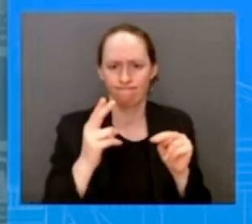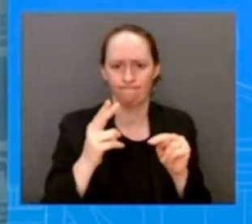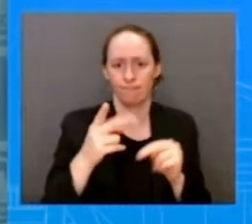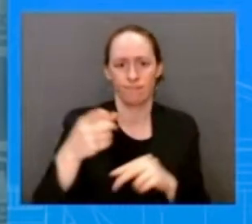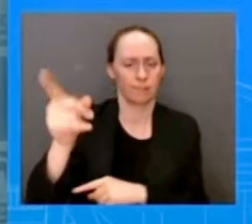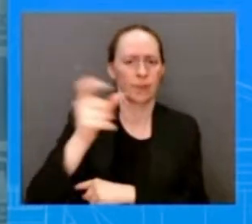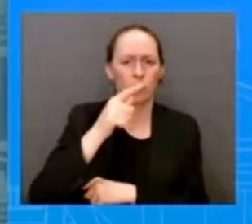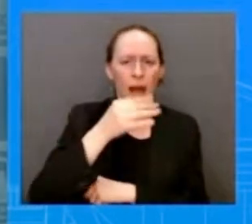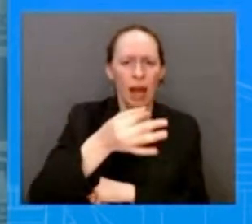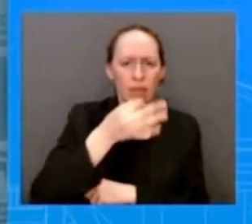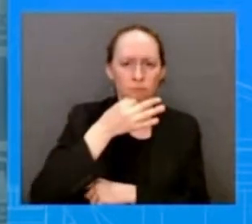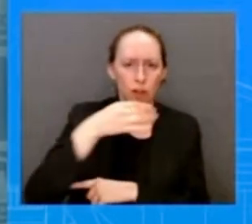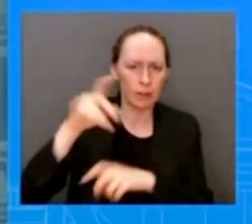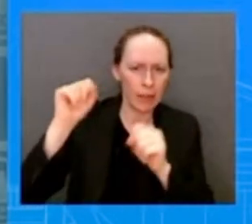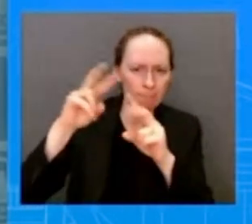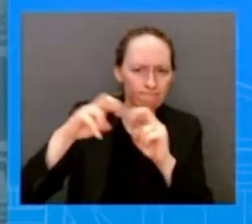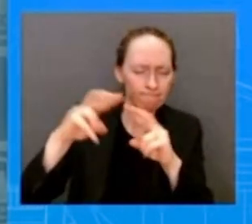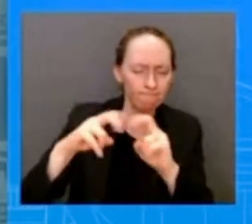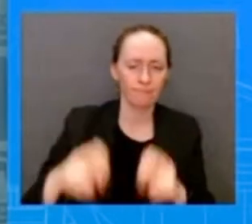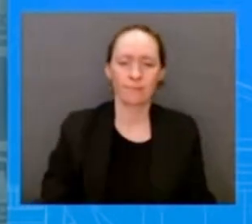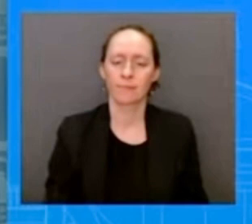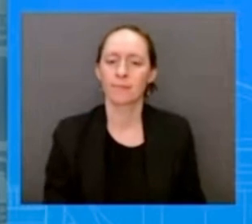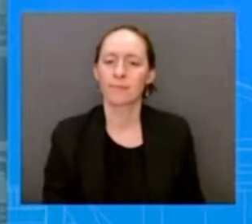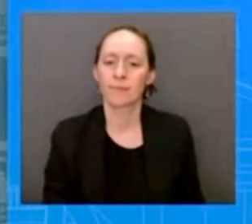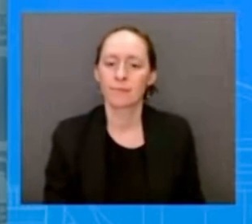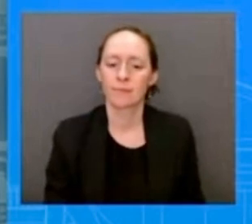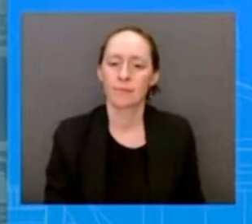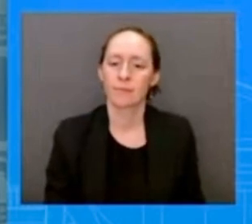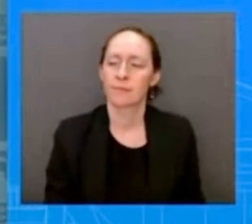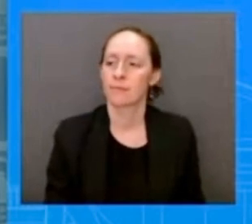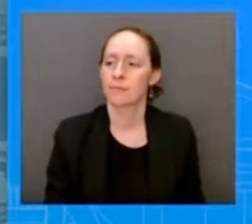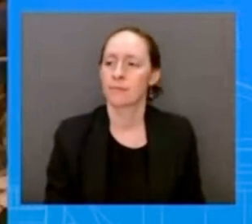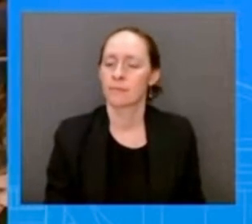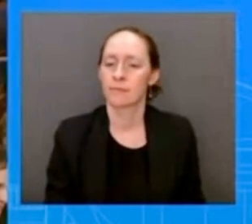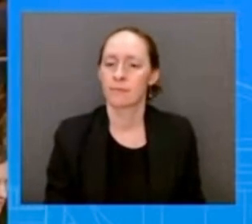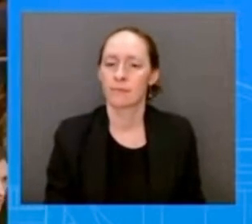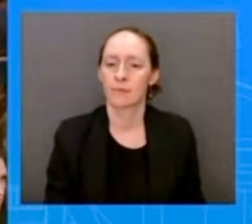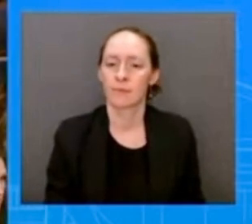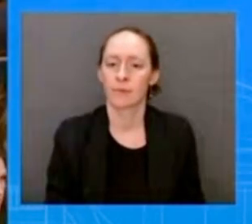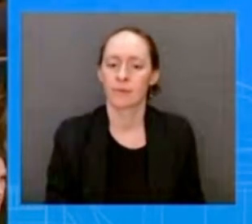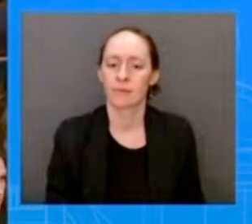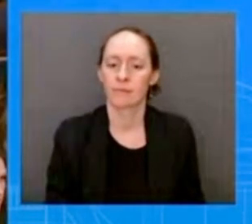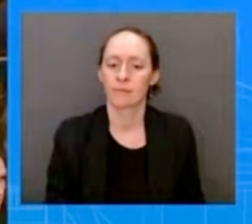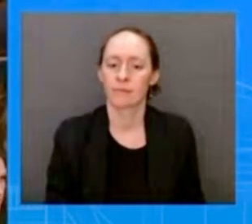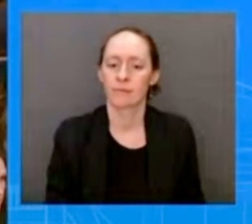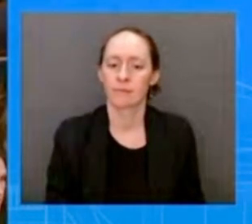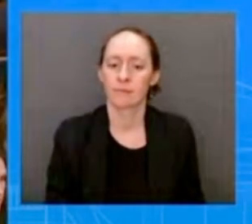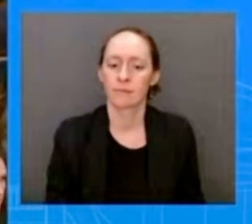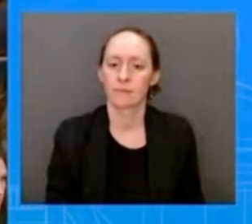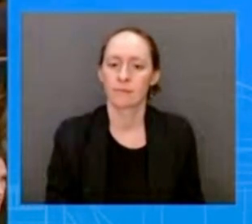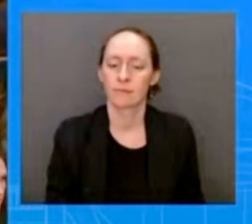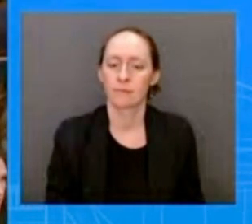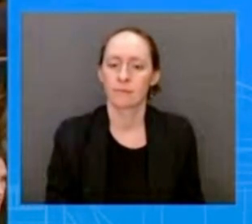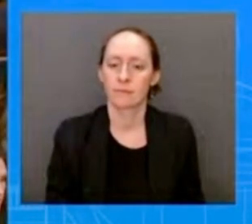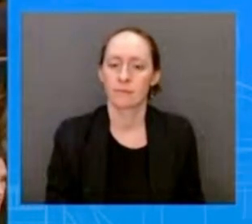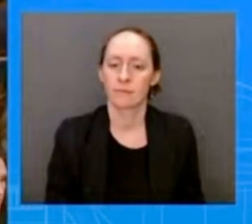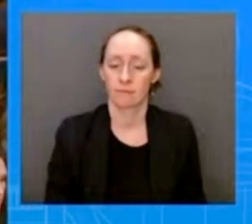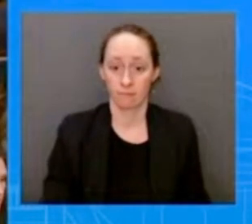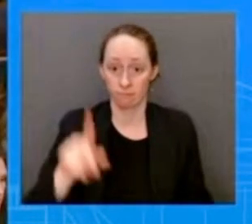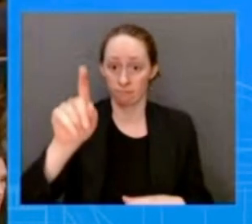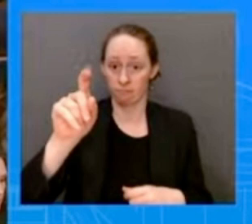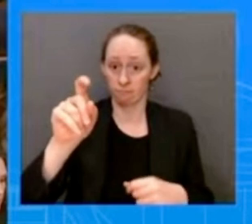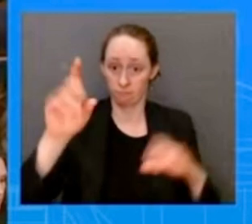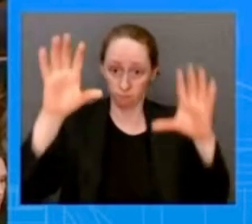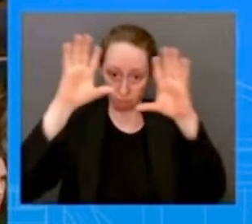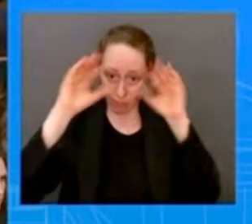share. Okay, good, Karen. Did the president talk to Mayor Bowser and tell her that he would sign this bill if it came to him, Senate passed it, before he